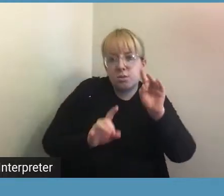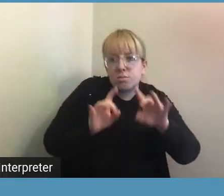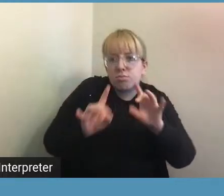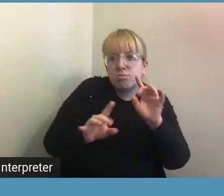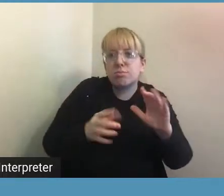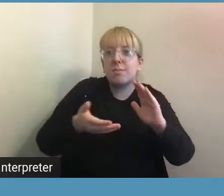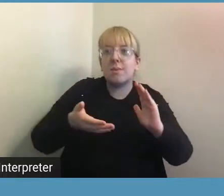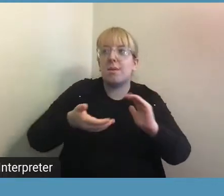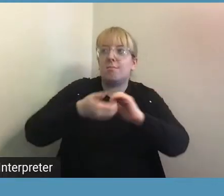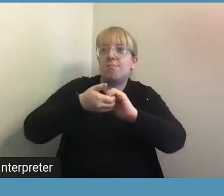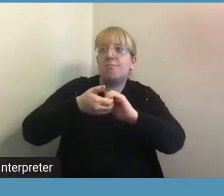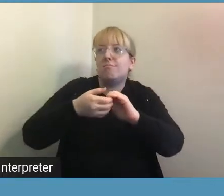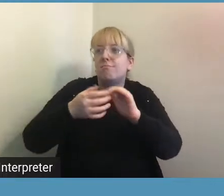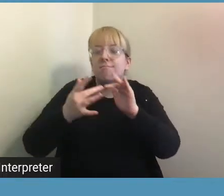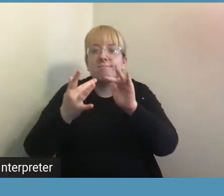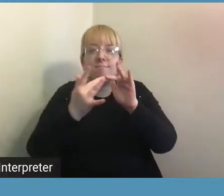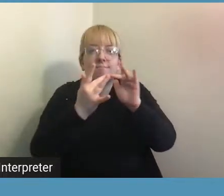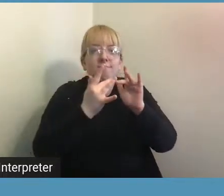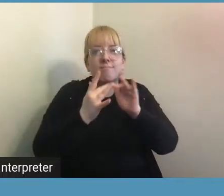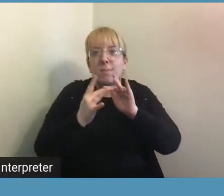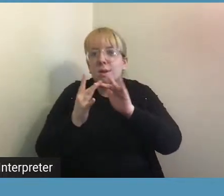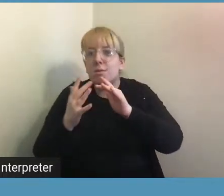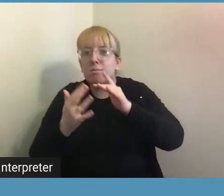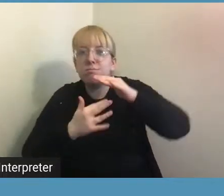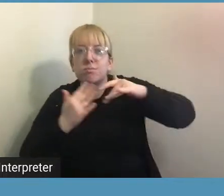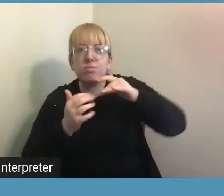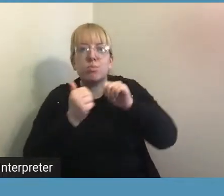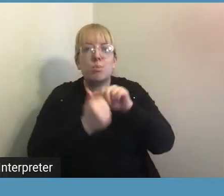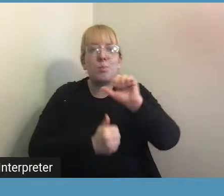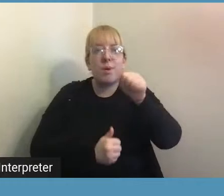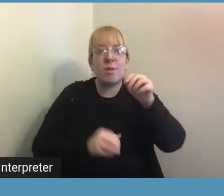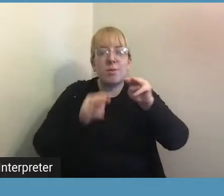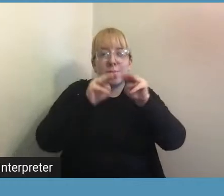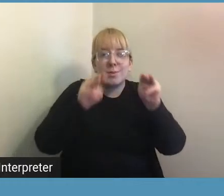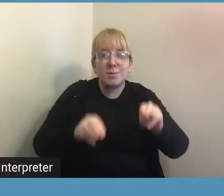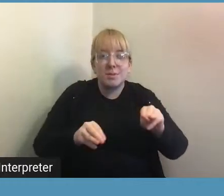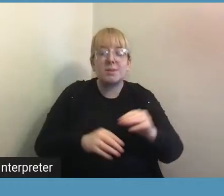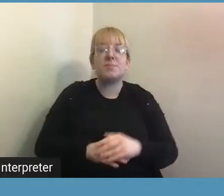on the Museum Learning Hub website, which again, you can find at